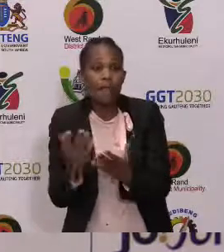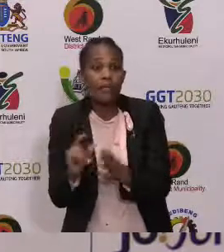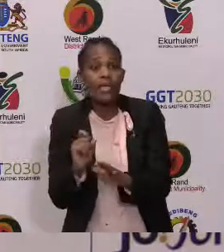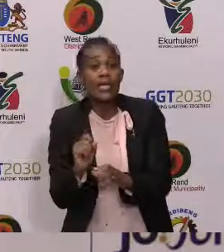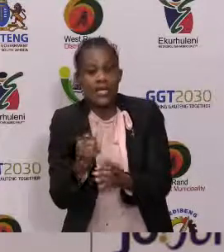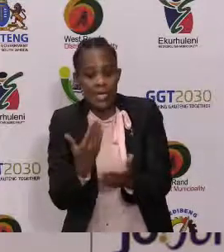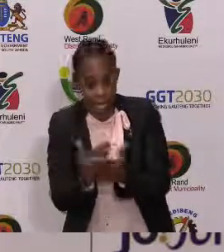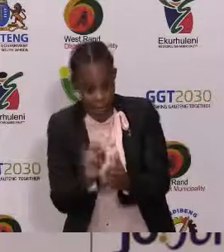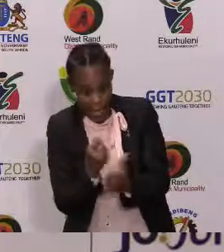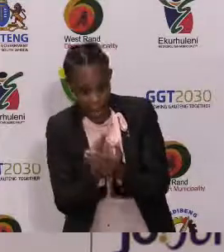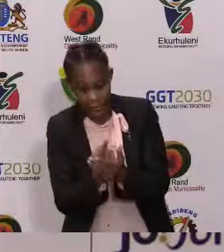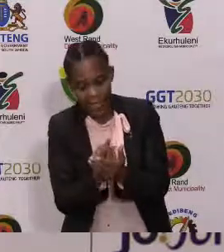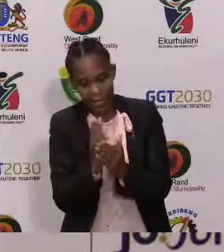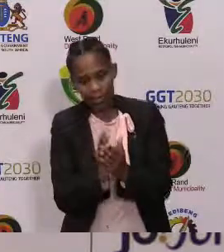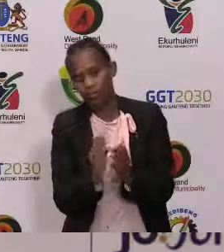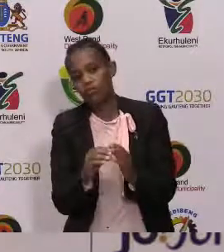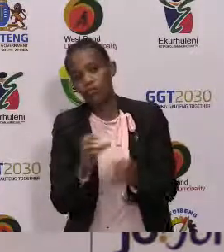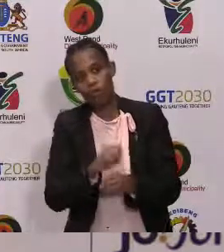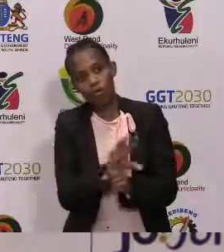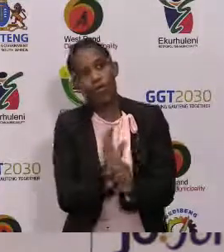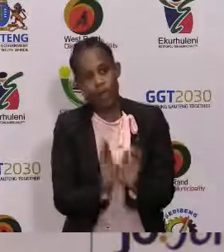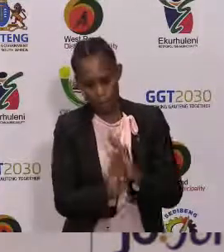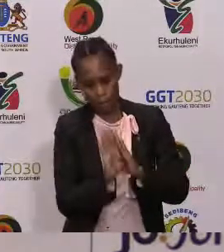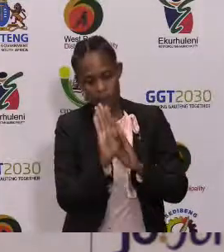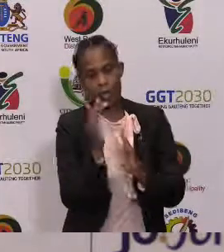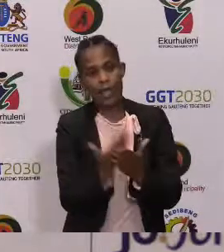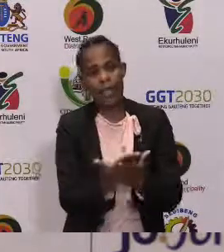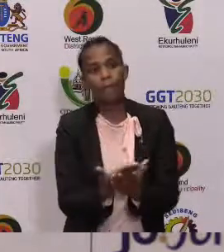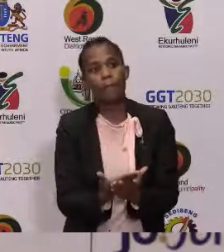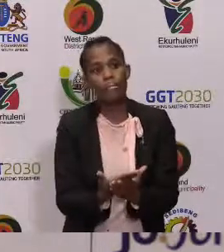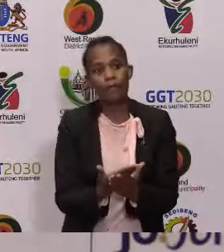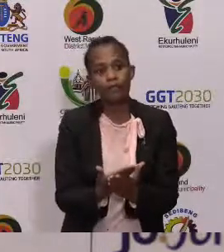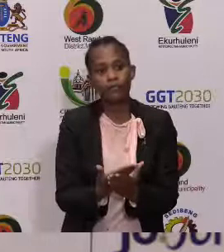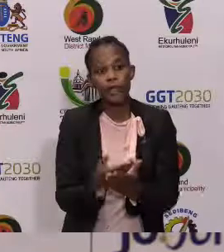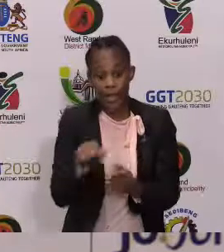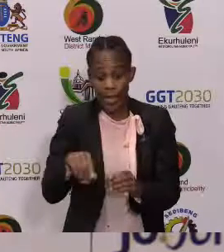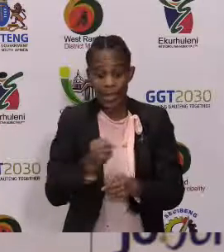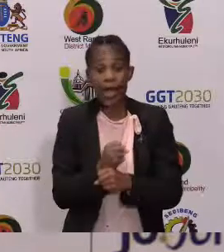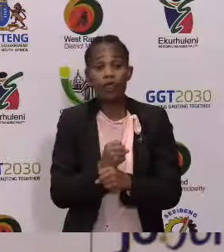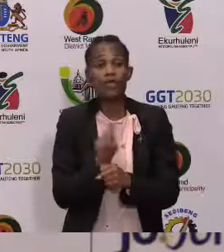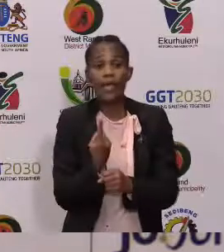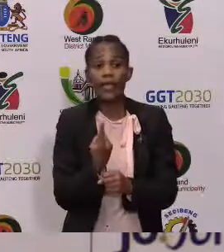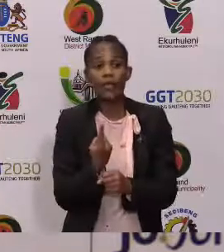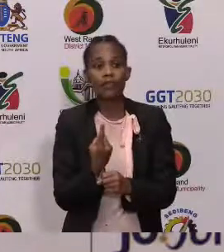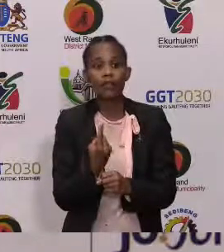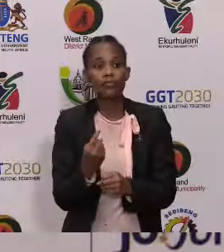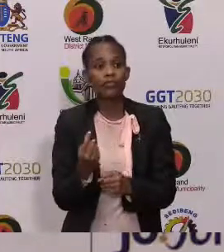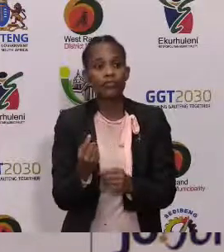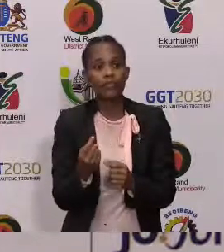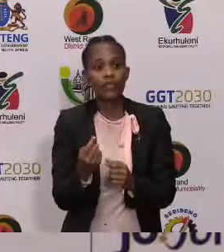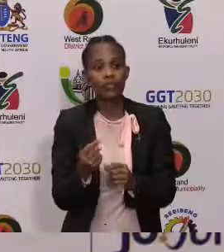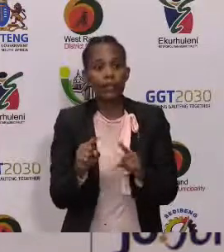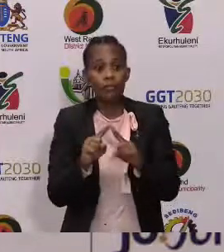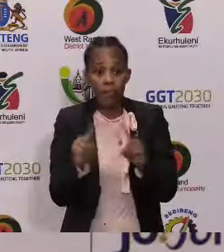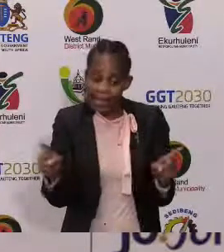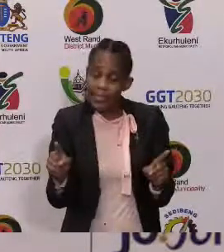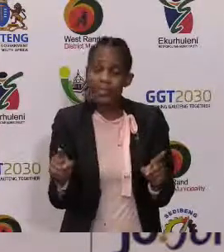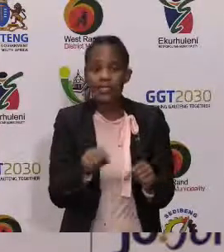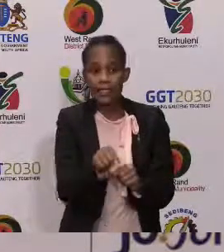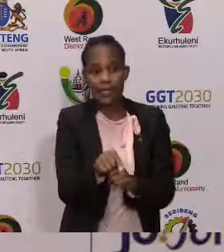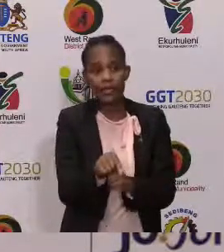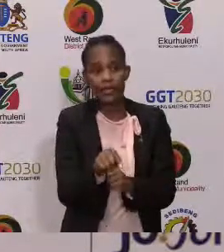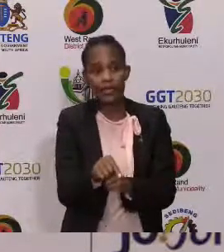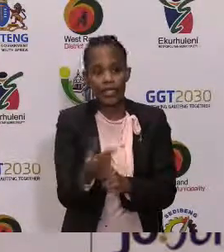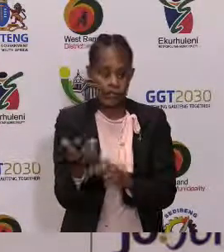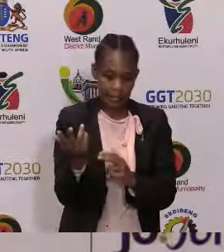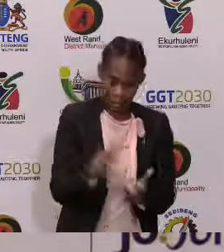by 2. So it tells us that a lot of deaths have occurred in Gauteng, without any question. But the mortality rate, in